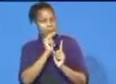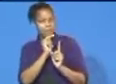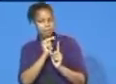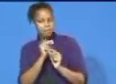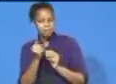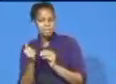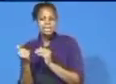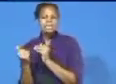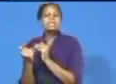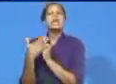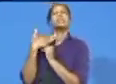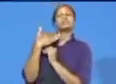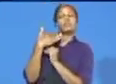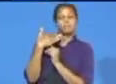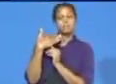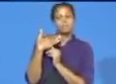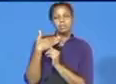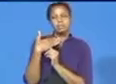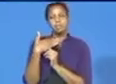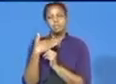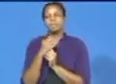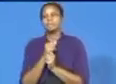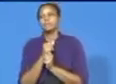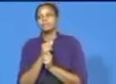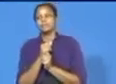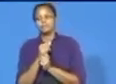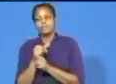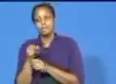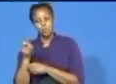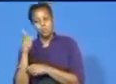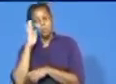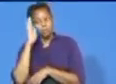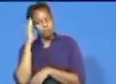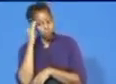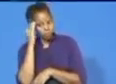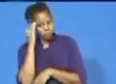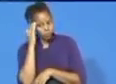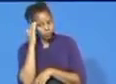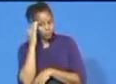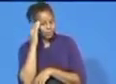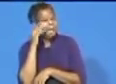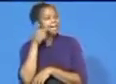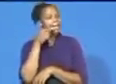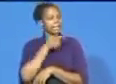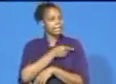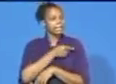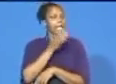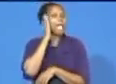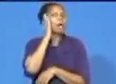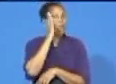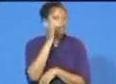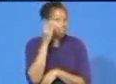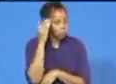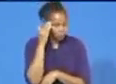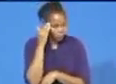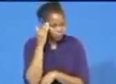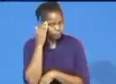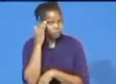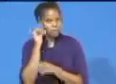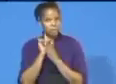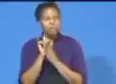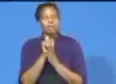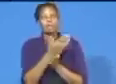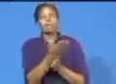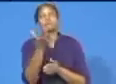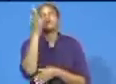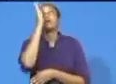Send him to me, and you will know, and he shall know that there is